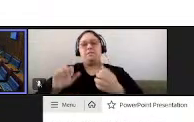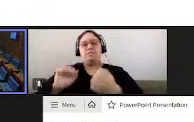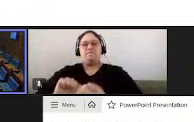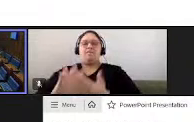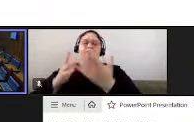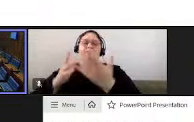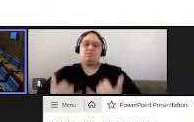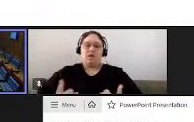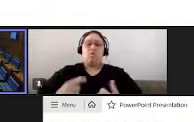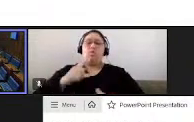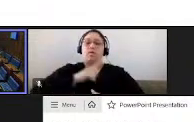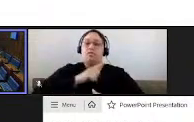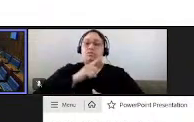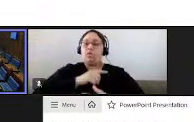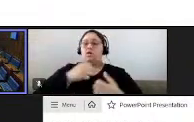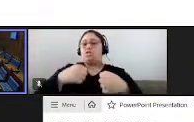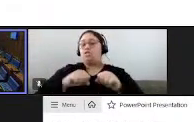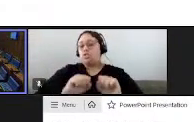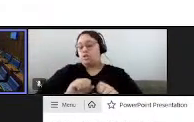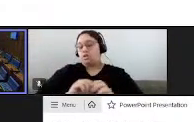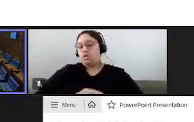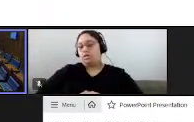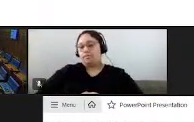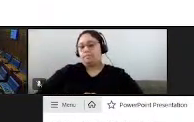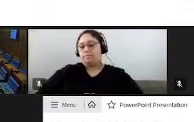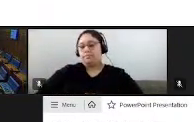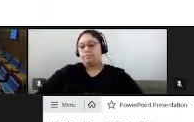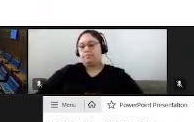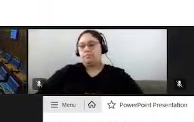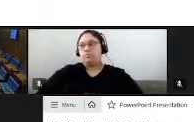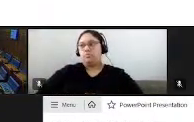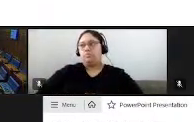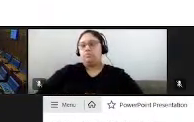with. And therefore, Chair,